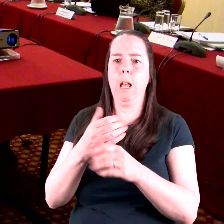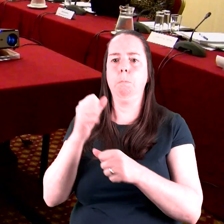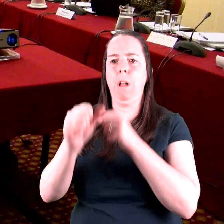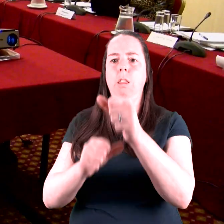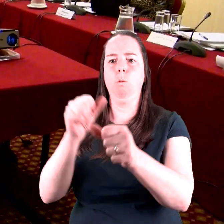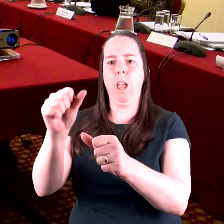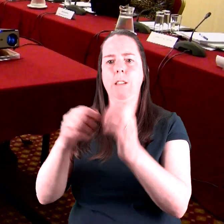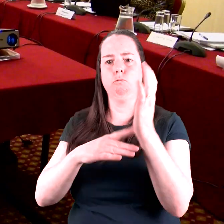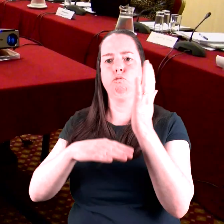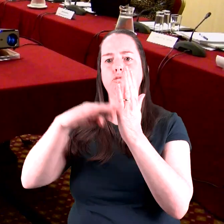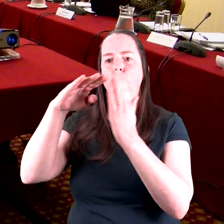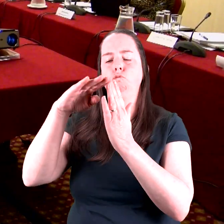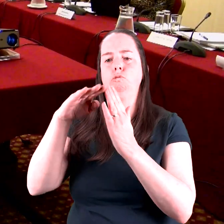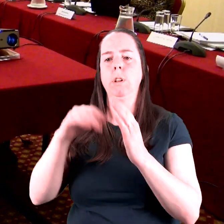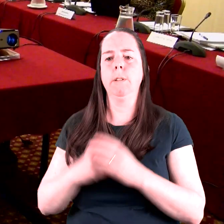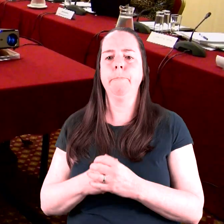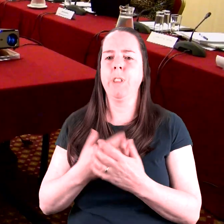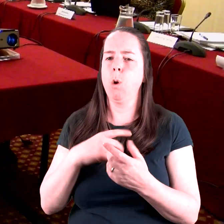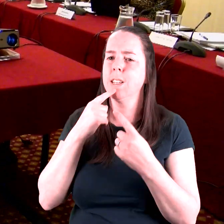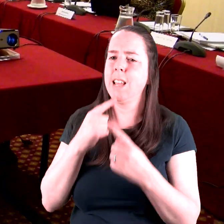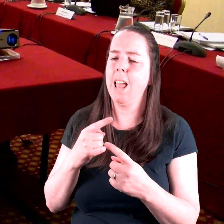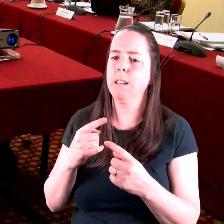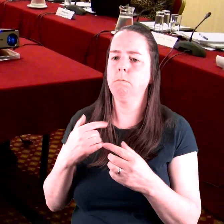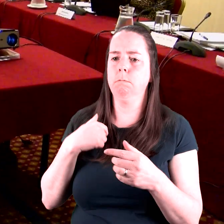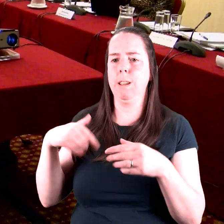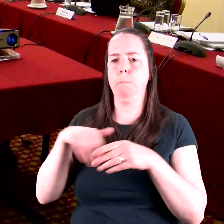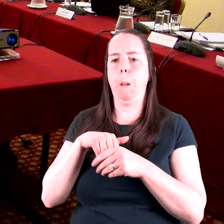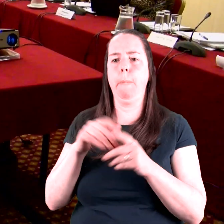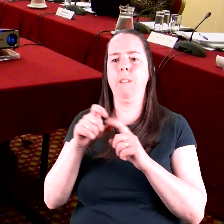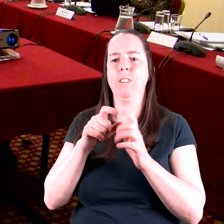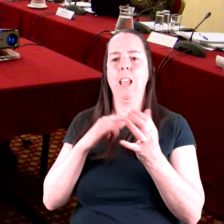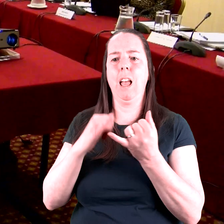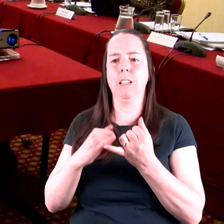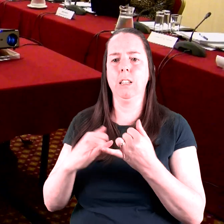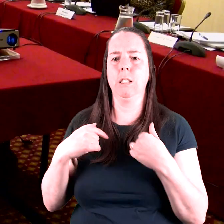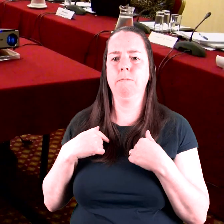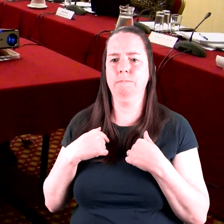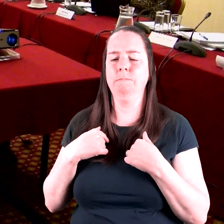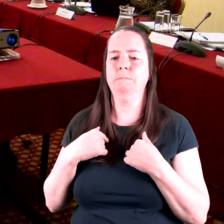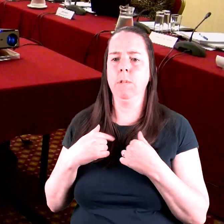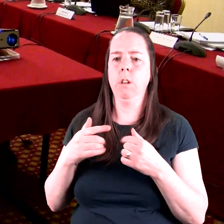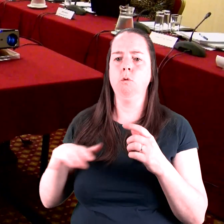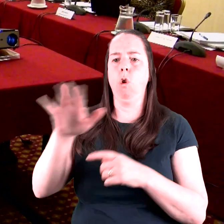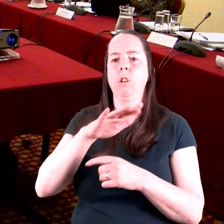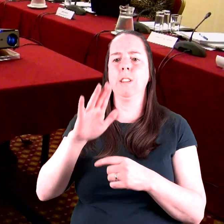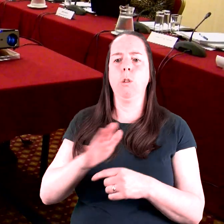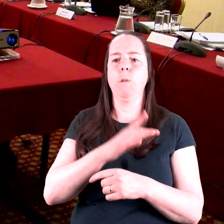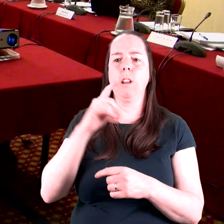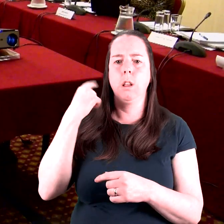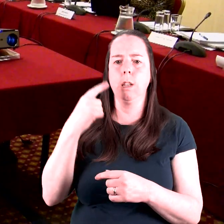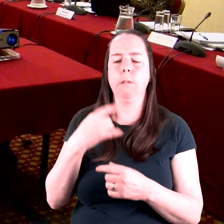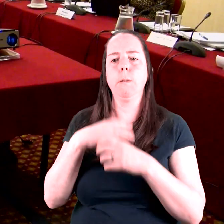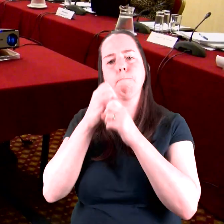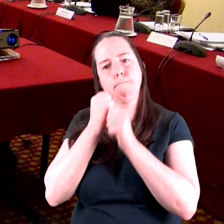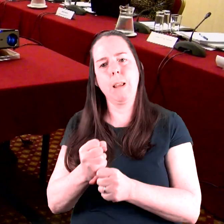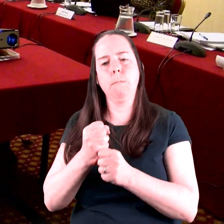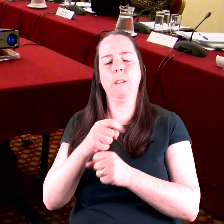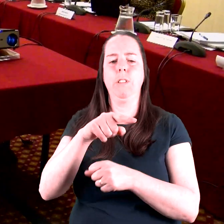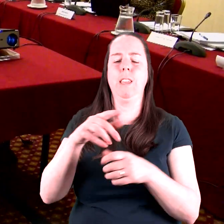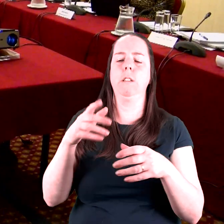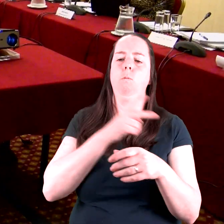pathway for those individuals. And I would say, as a member of the DAS group across South West London, the